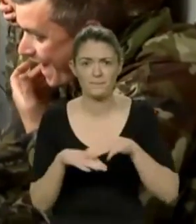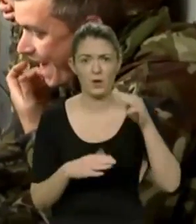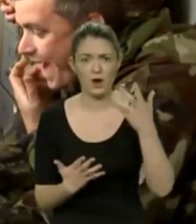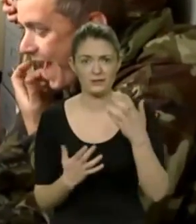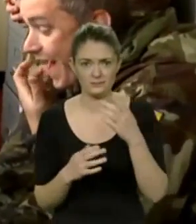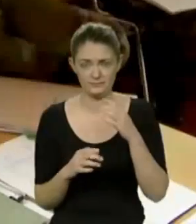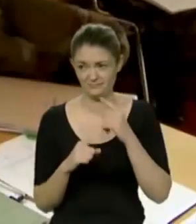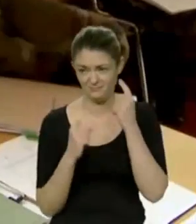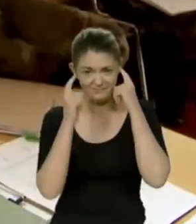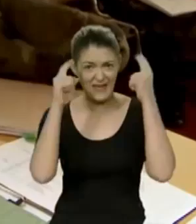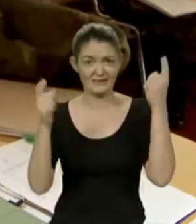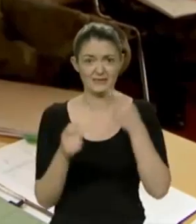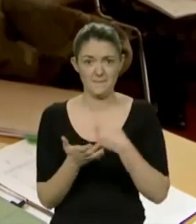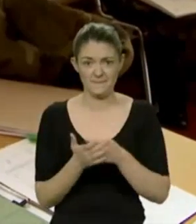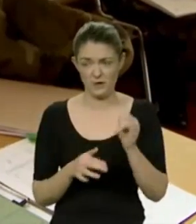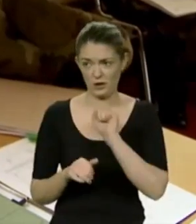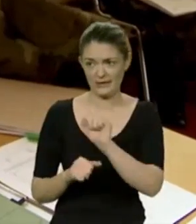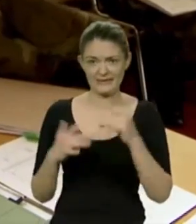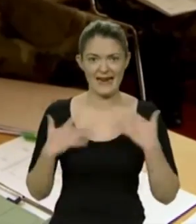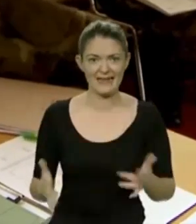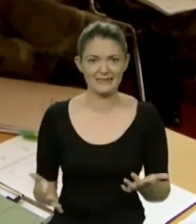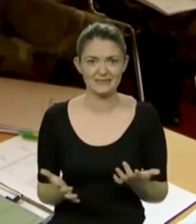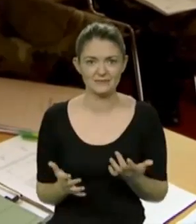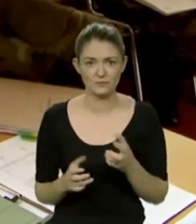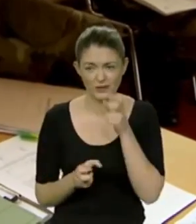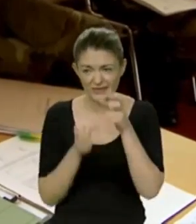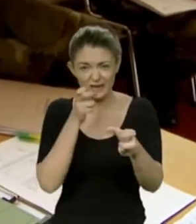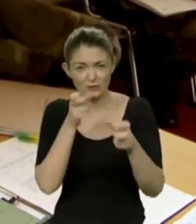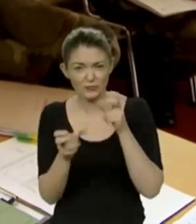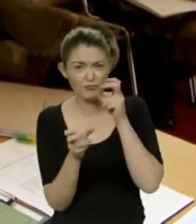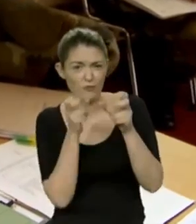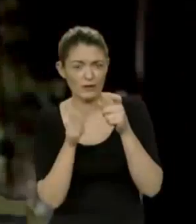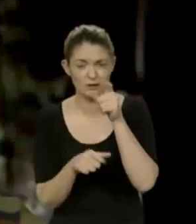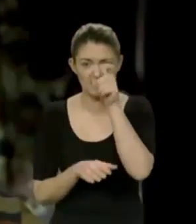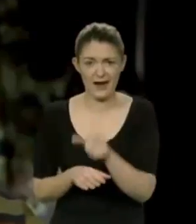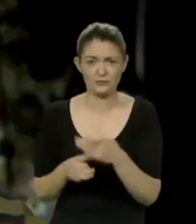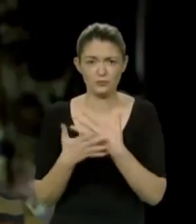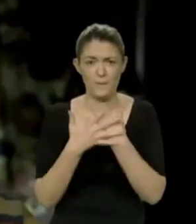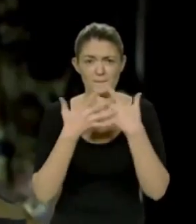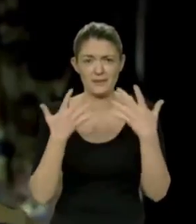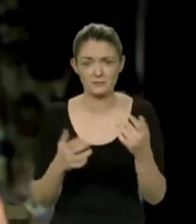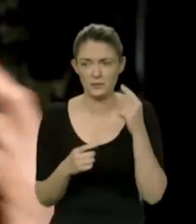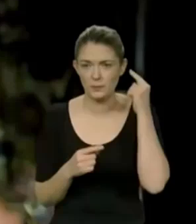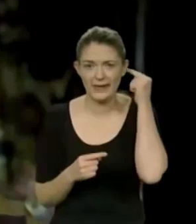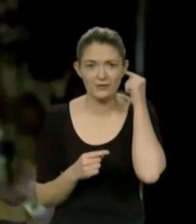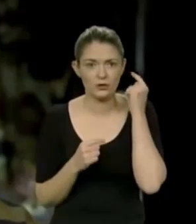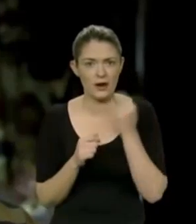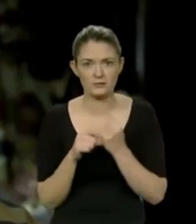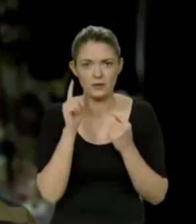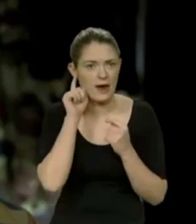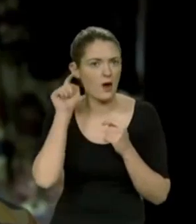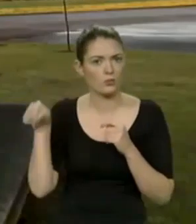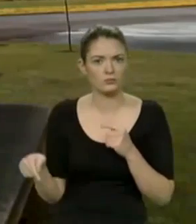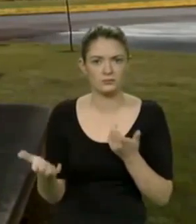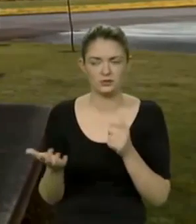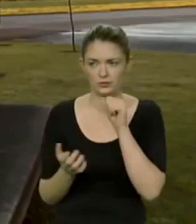basically pay for their laziness. You can only shout and roar at a guy so much, and just everything will just go in one ear and out the other, and they'll take nothing